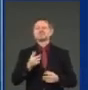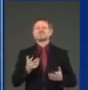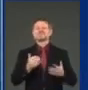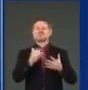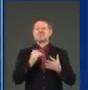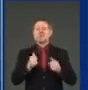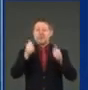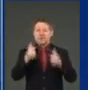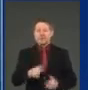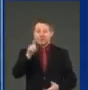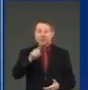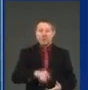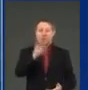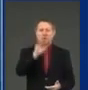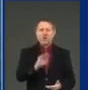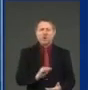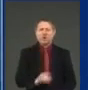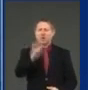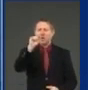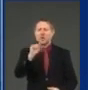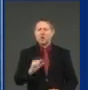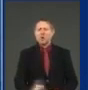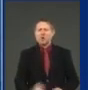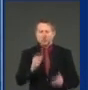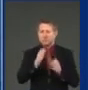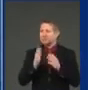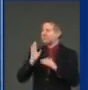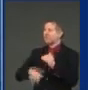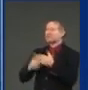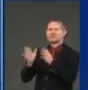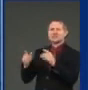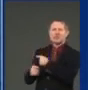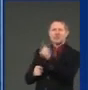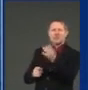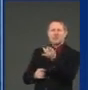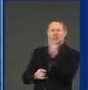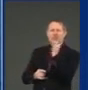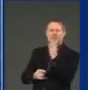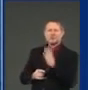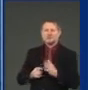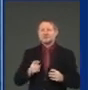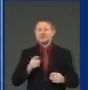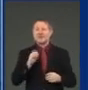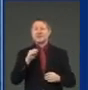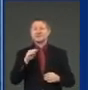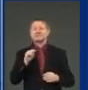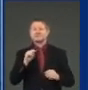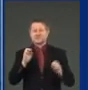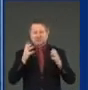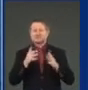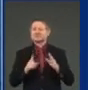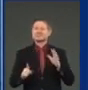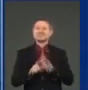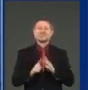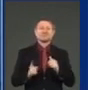also has the EMTs who show up first and help a person get into an ambulance. They